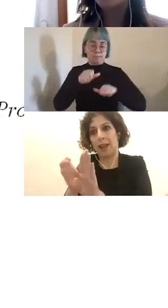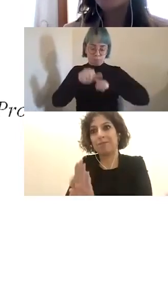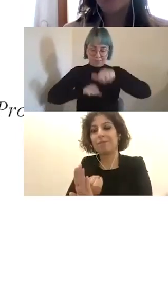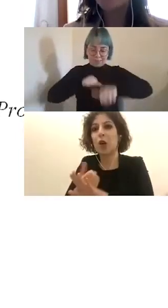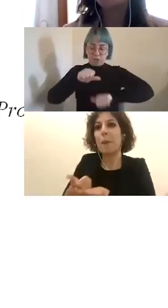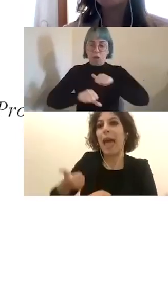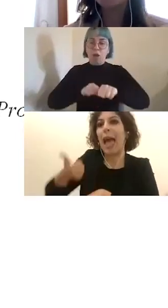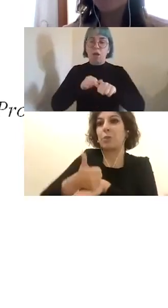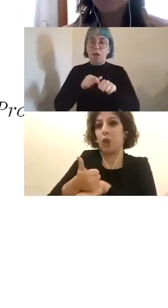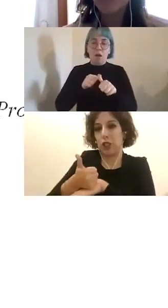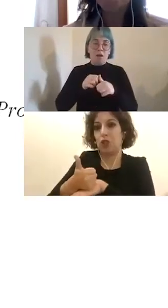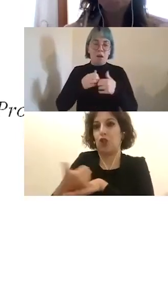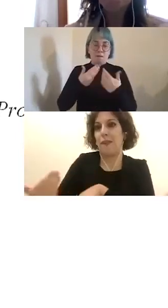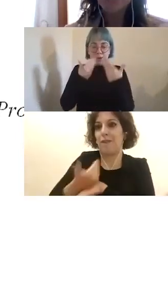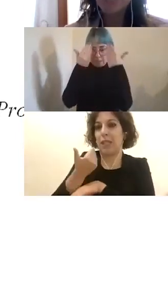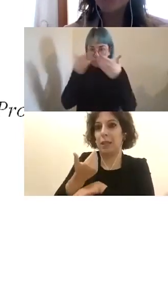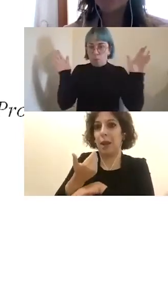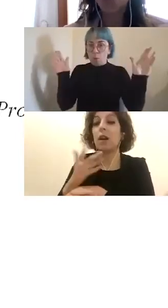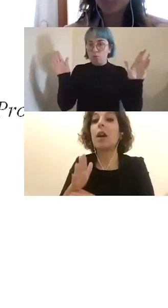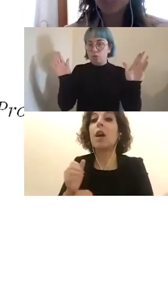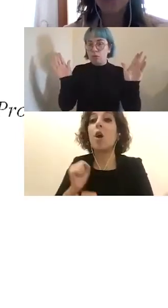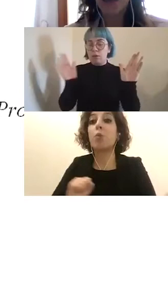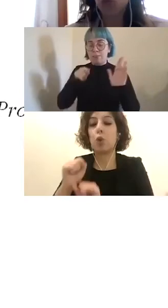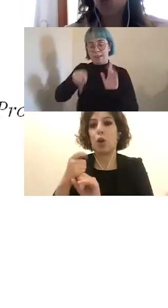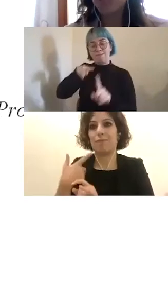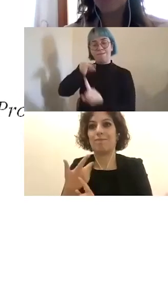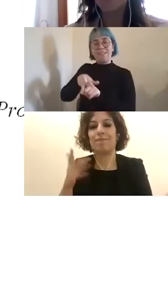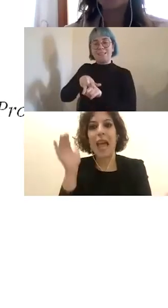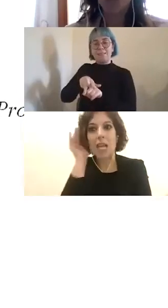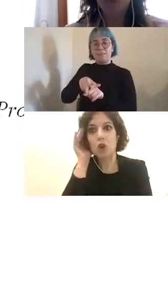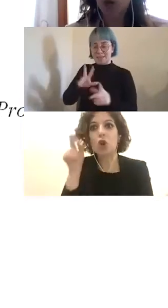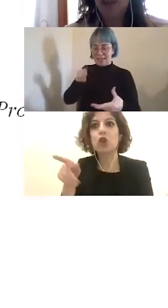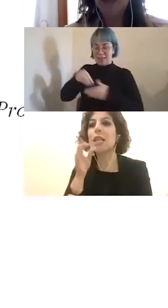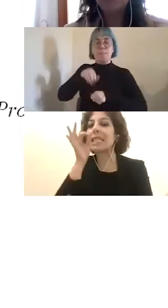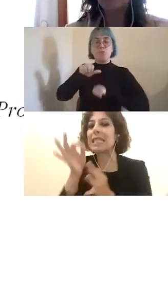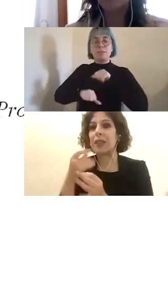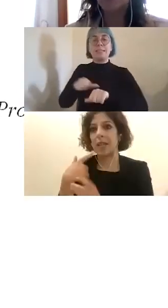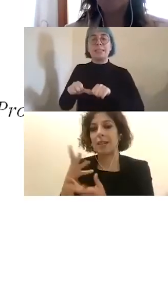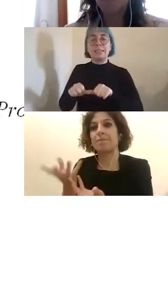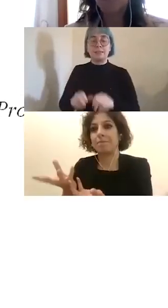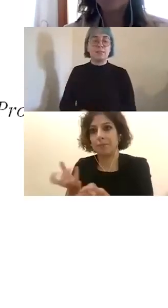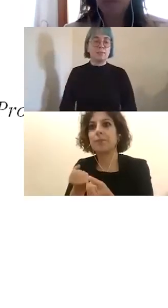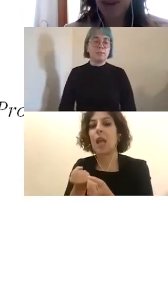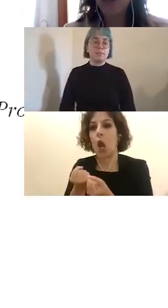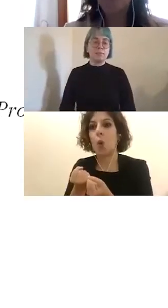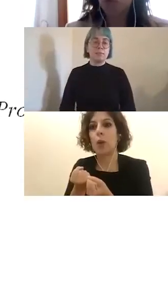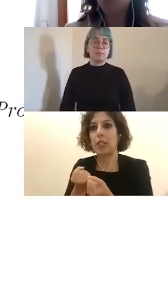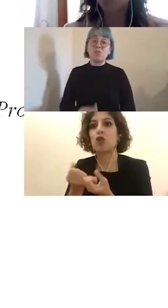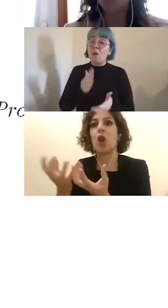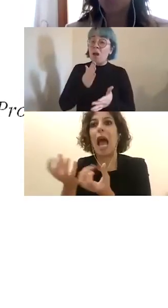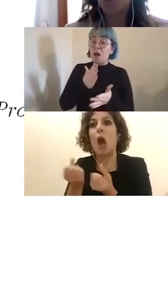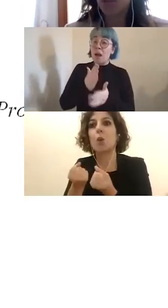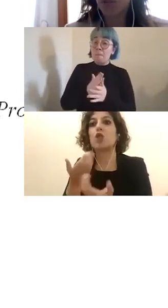procedure of exposure of the victim to the proceedings. And so it is possible